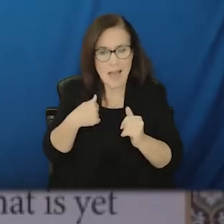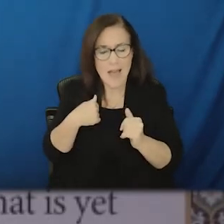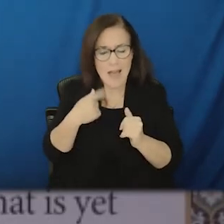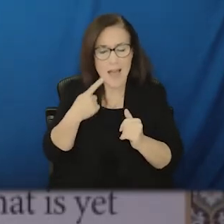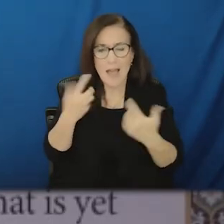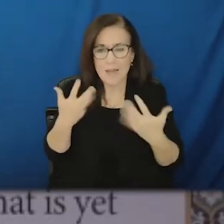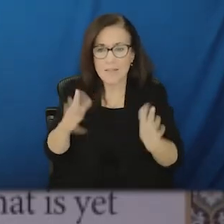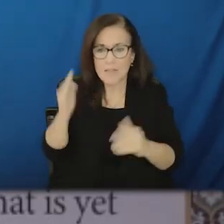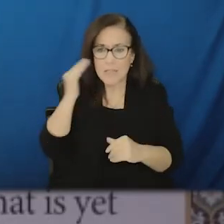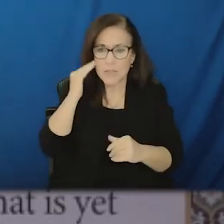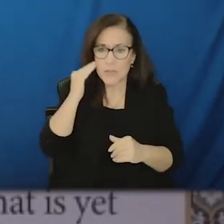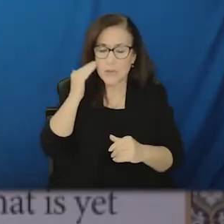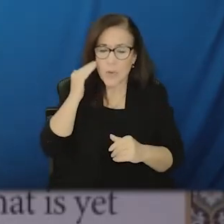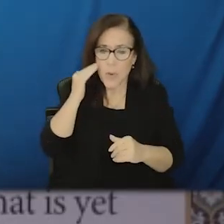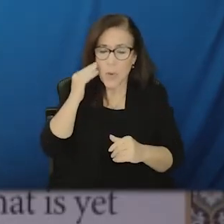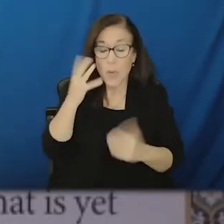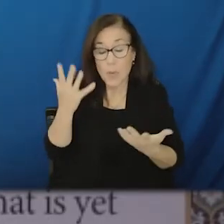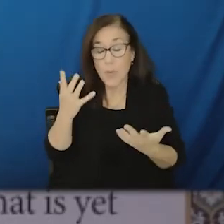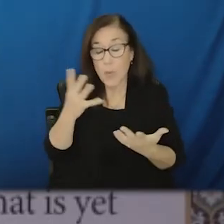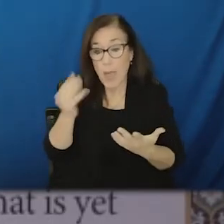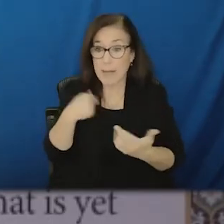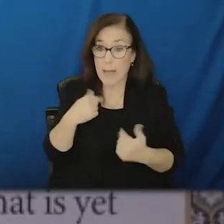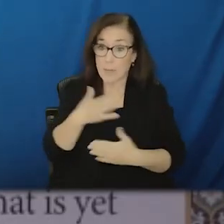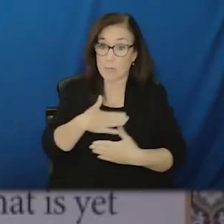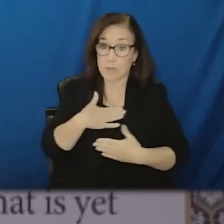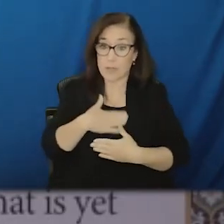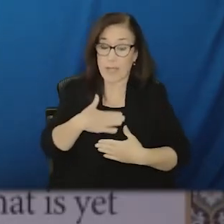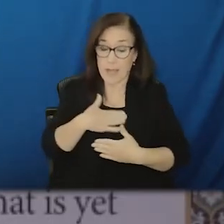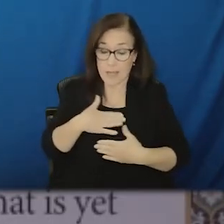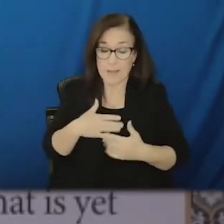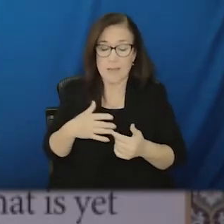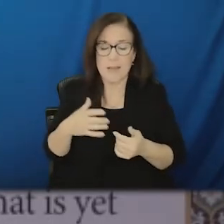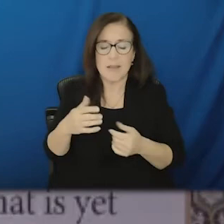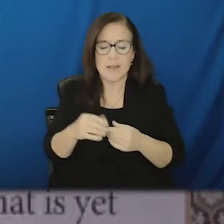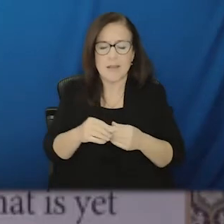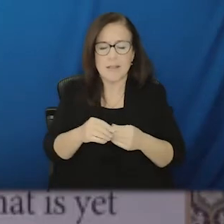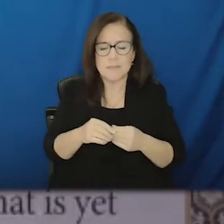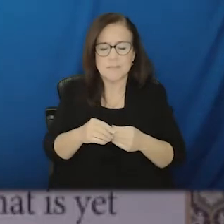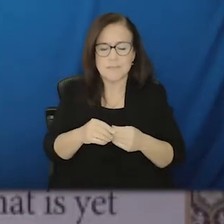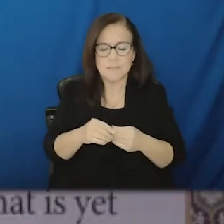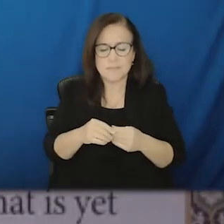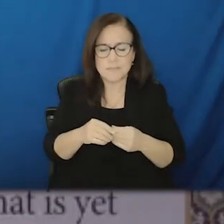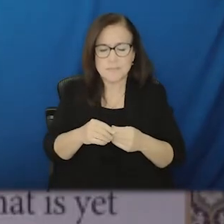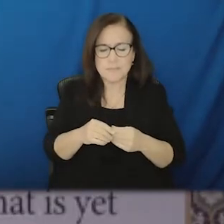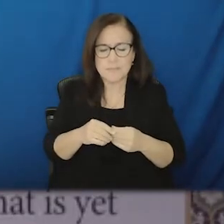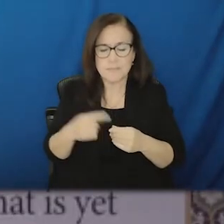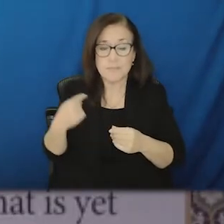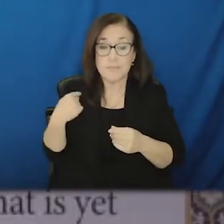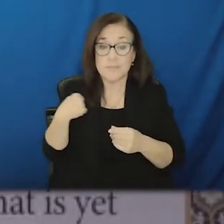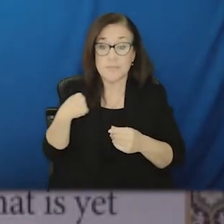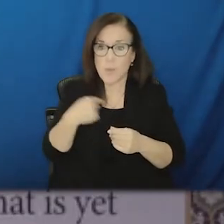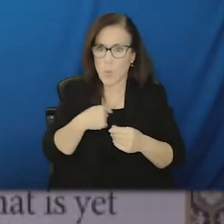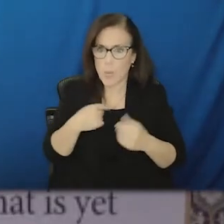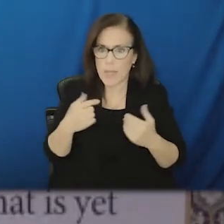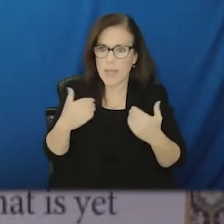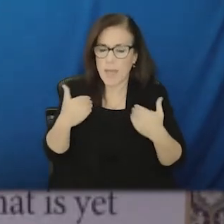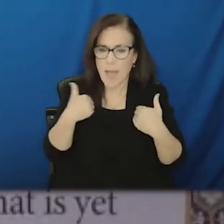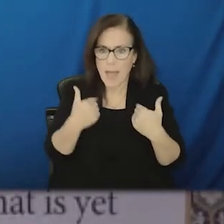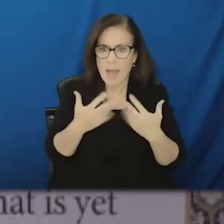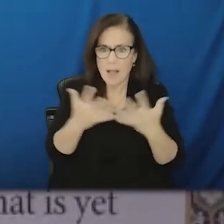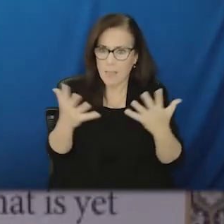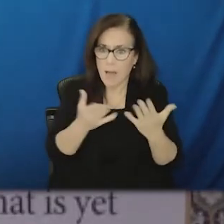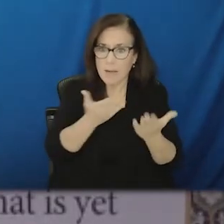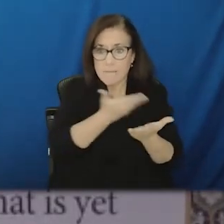I really appreciate, as Ms. Capps said, that we had lots of the facts and the figures, the data